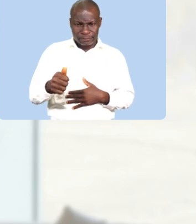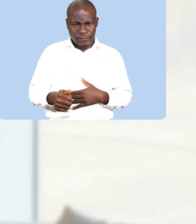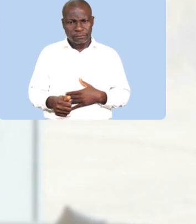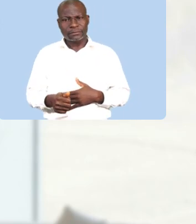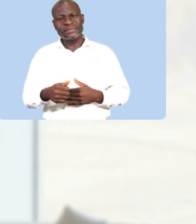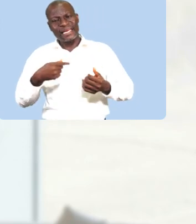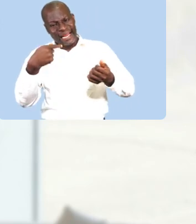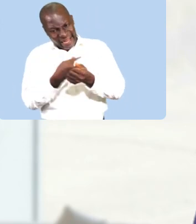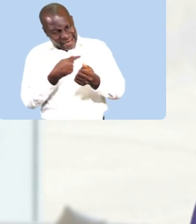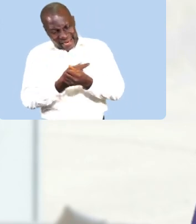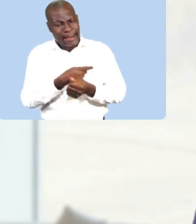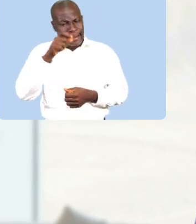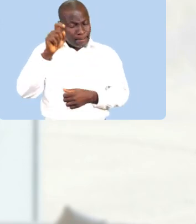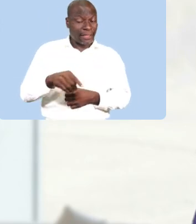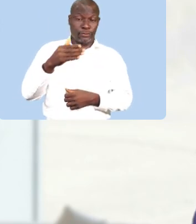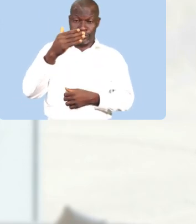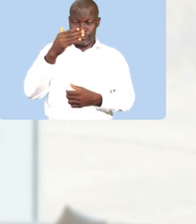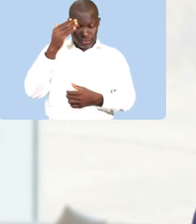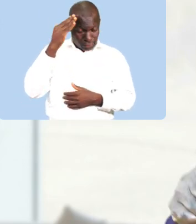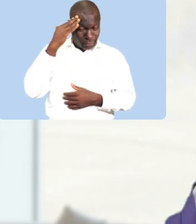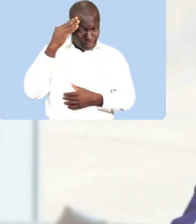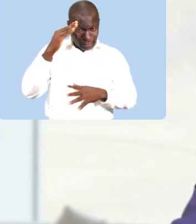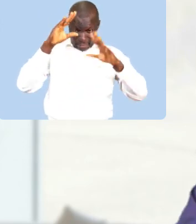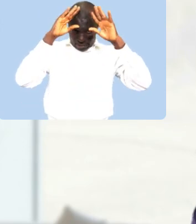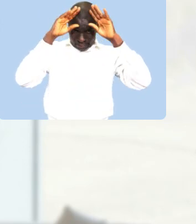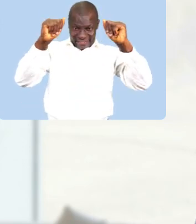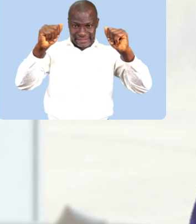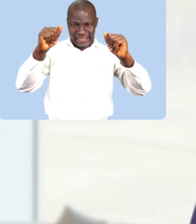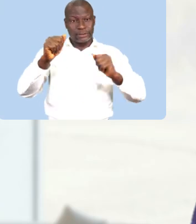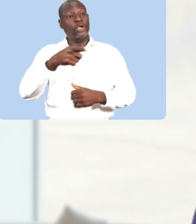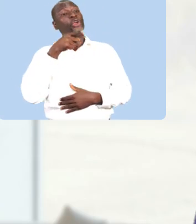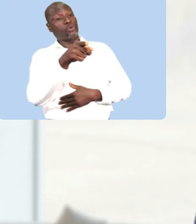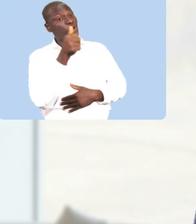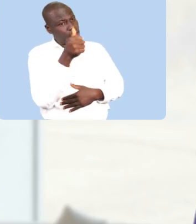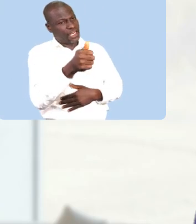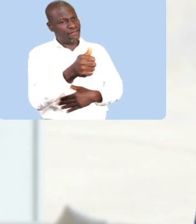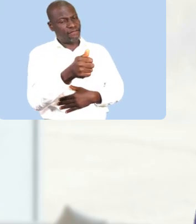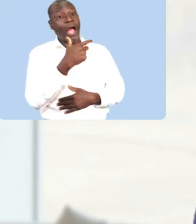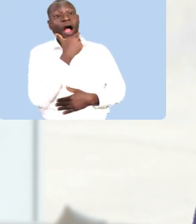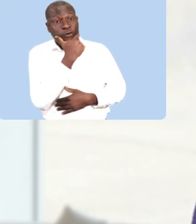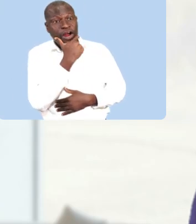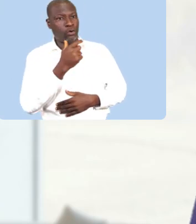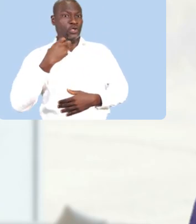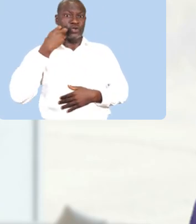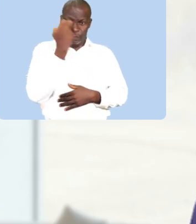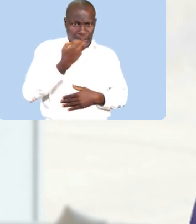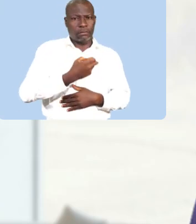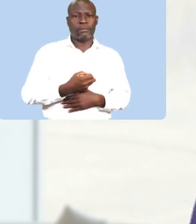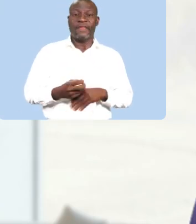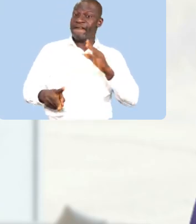ye interested ni say. Ye president na wan kasa onzo se say. Ye vice